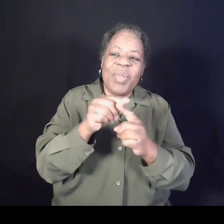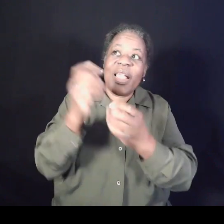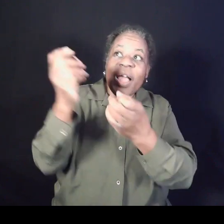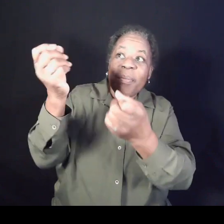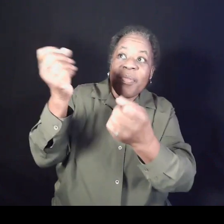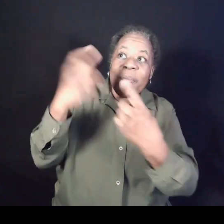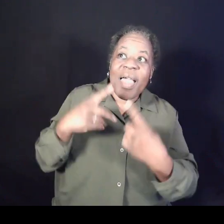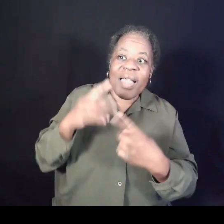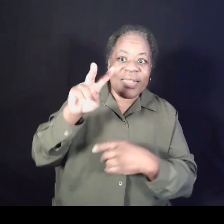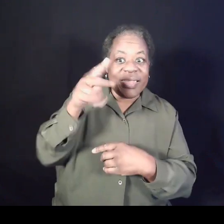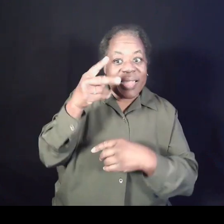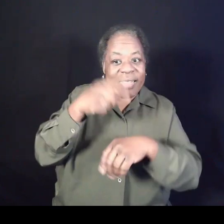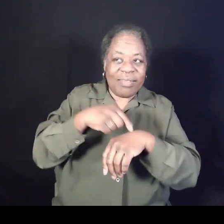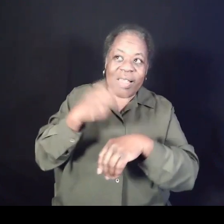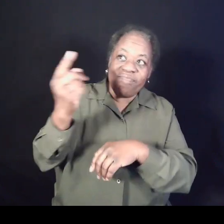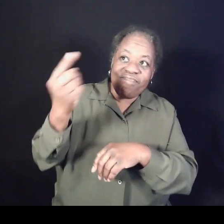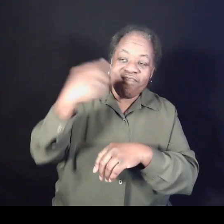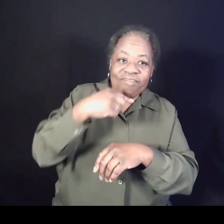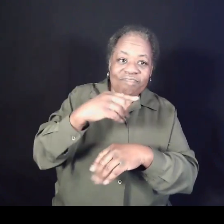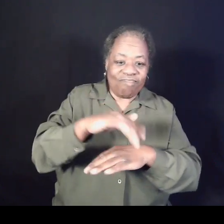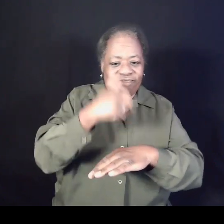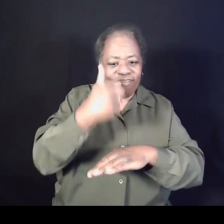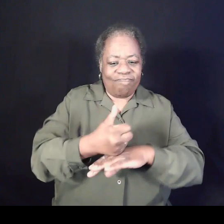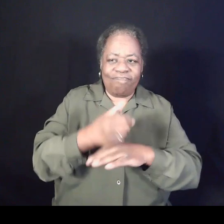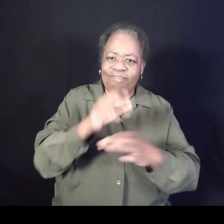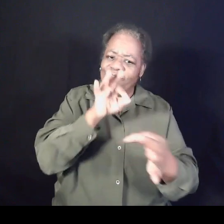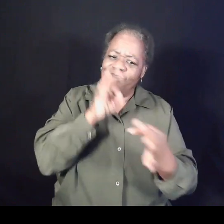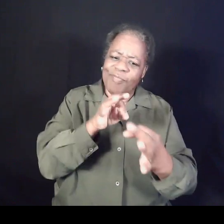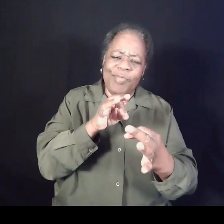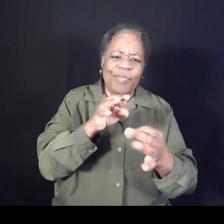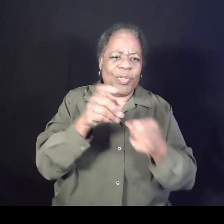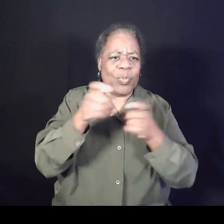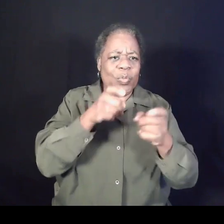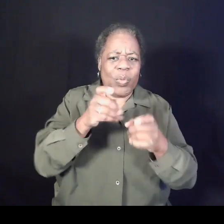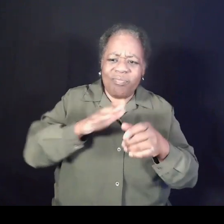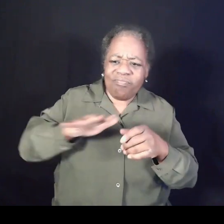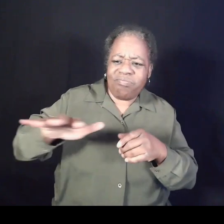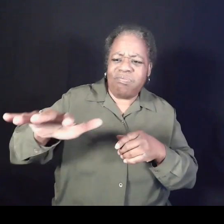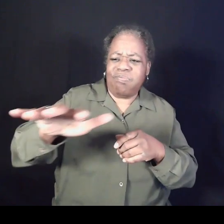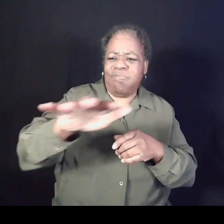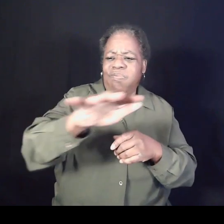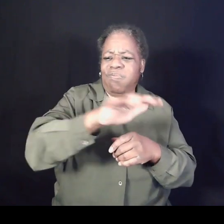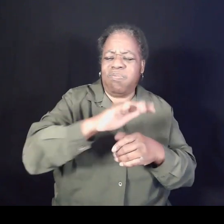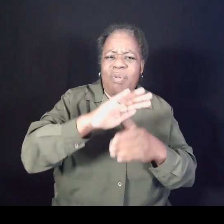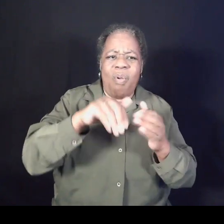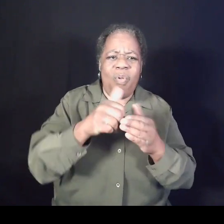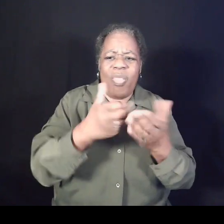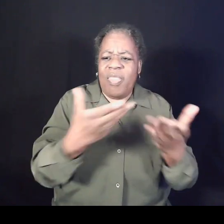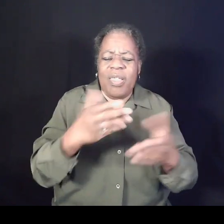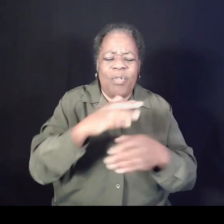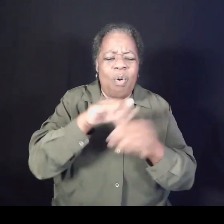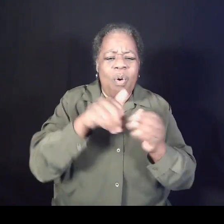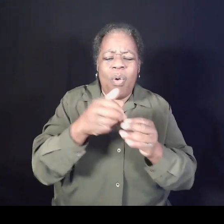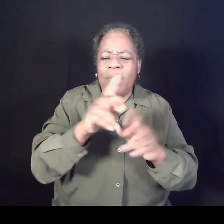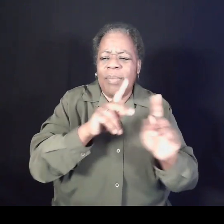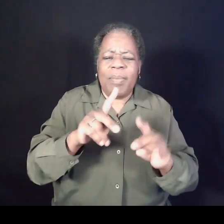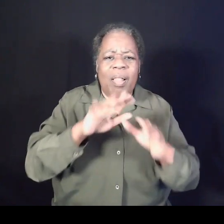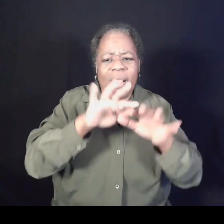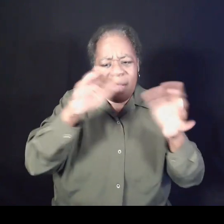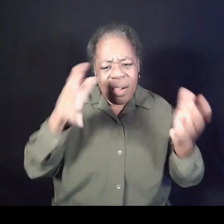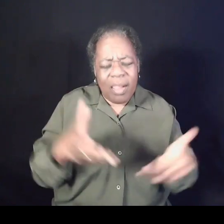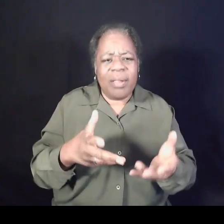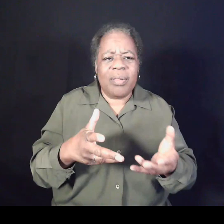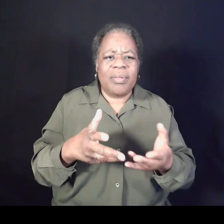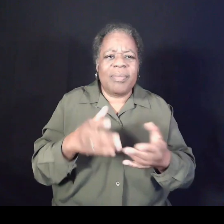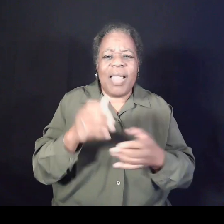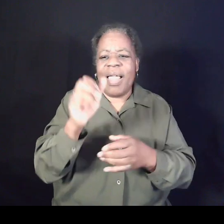second time to establish his perfect rule over all things and all people in all places. Advent is as much